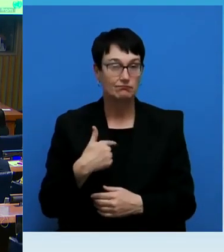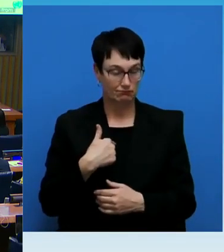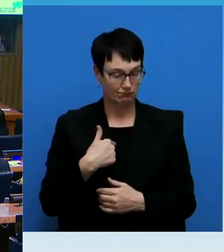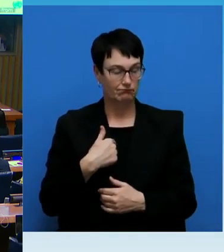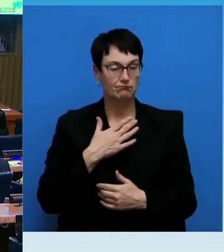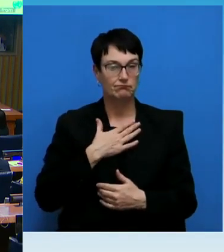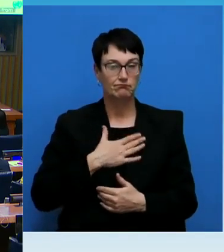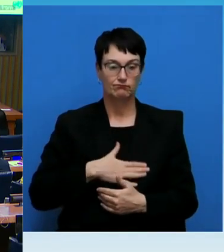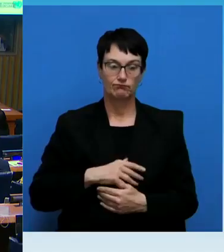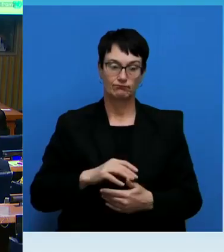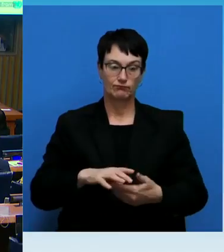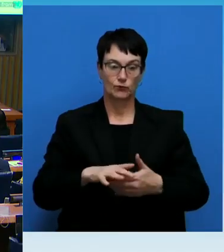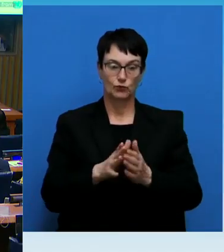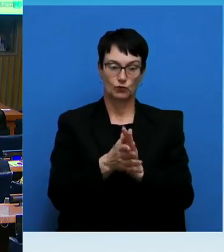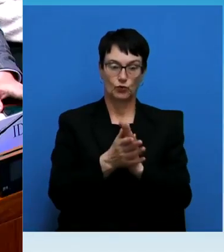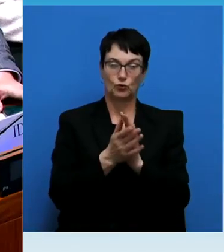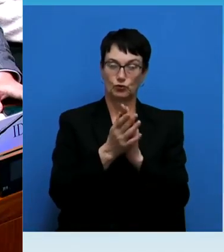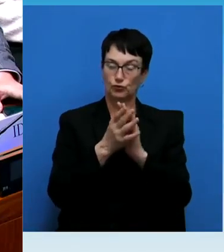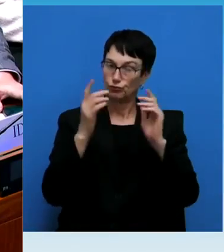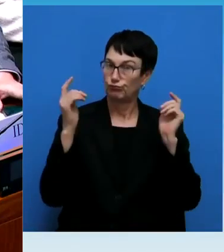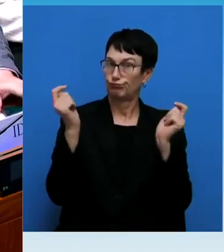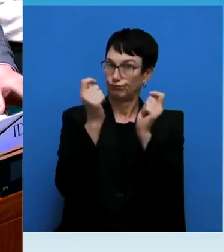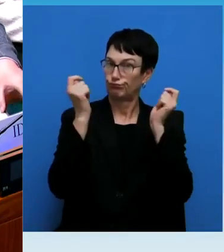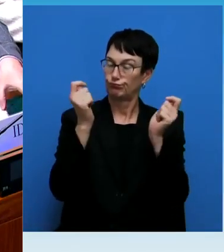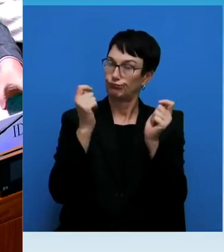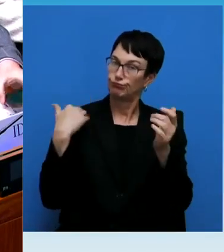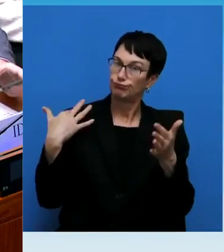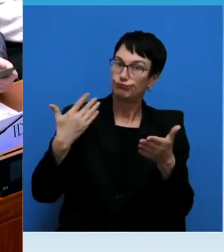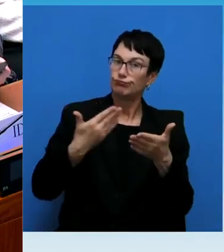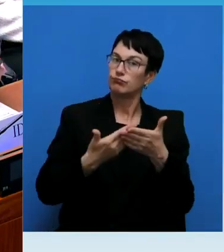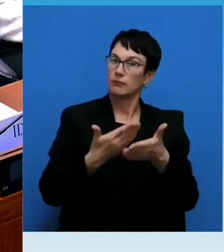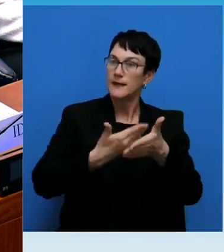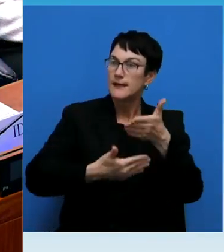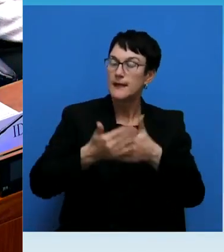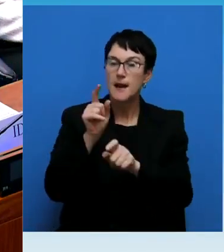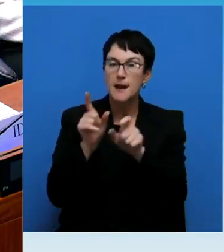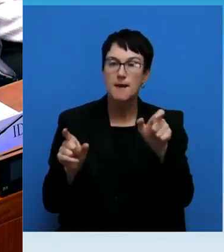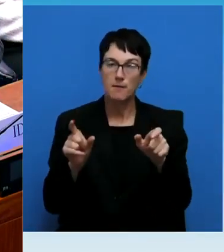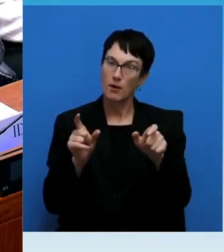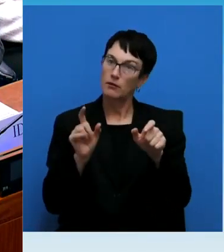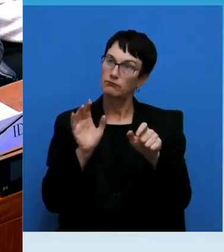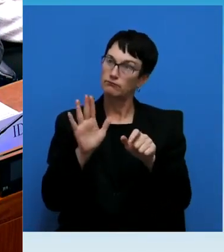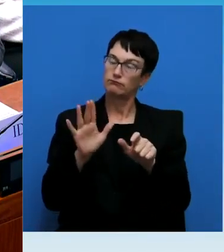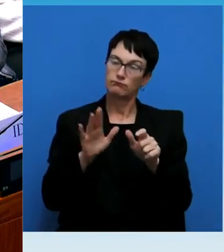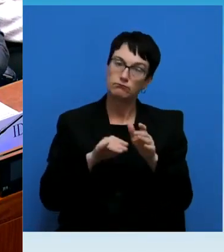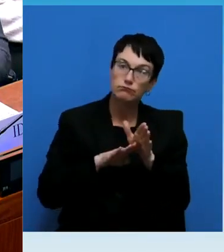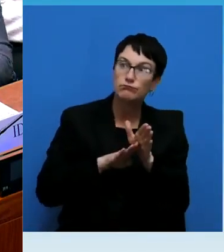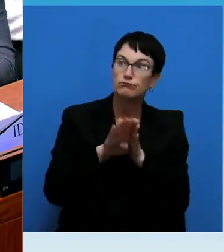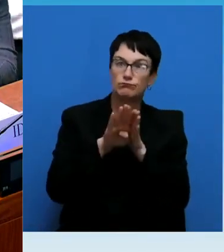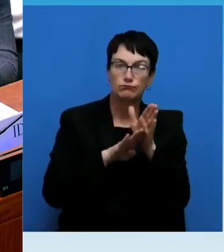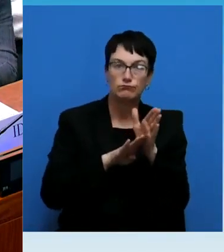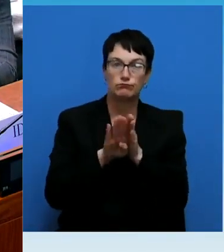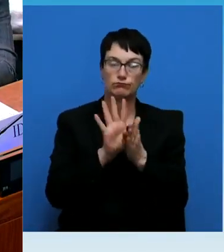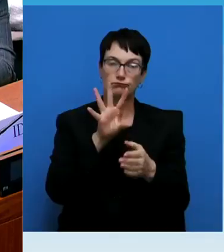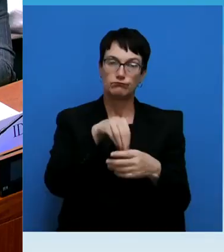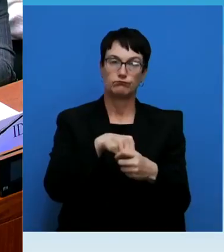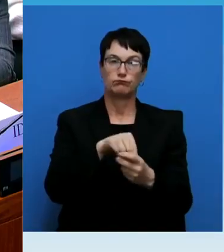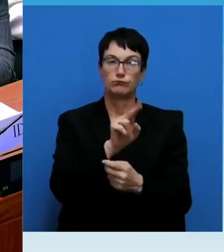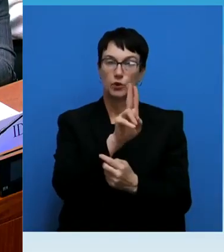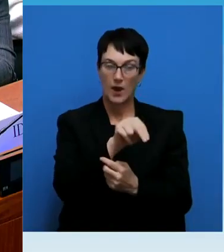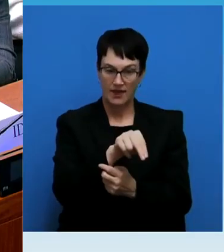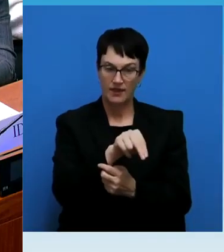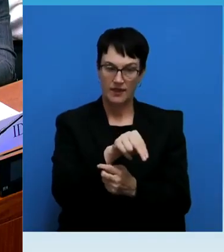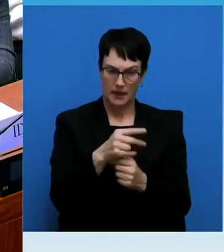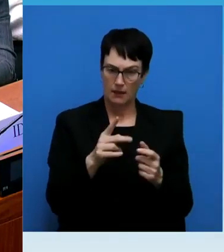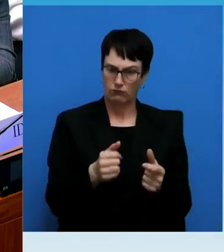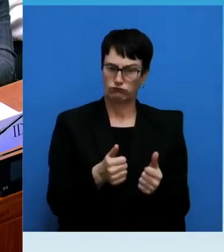the Rights of Persons with Disabilities. Both the United Nations systems and the States of Paris have